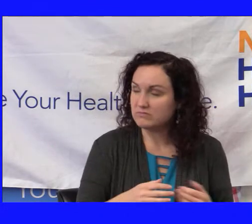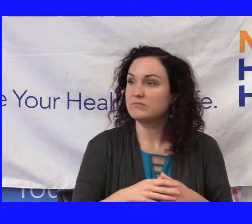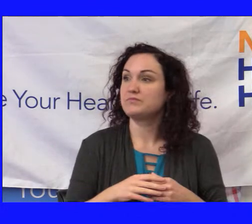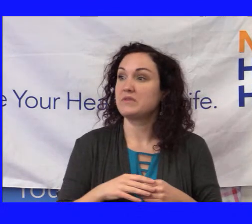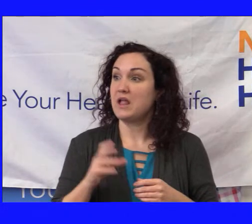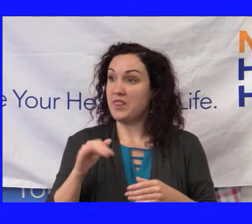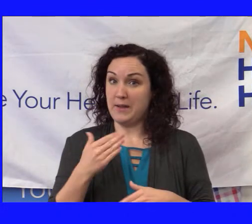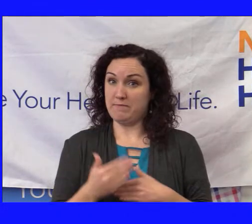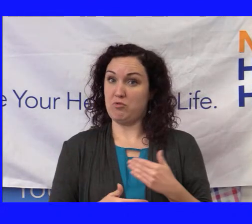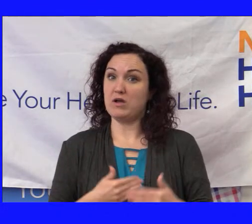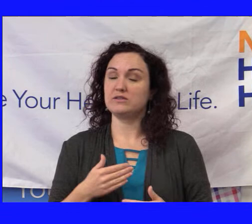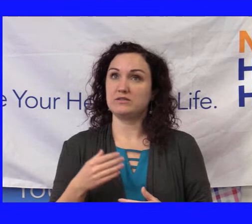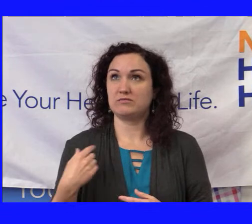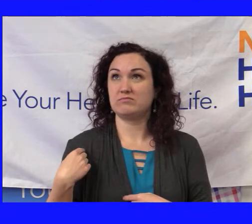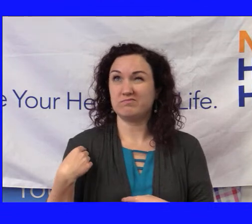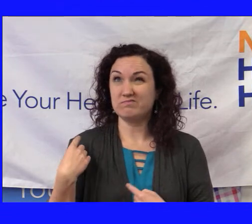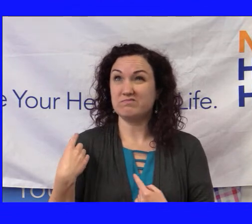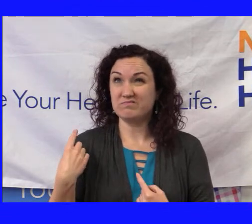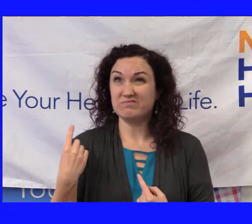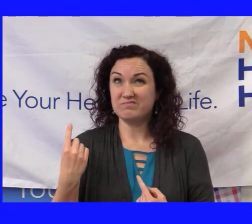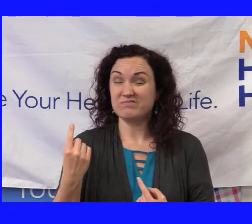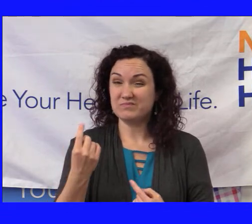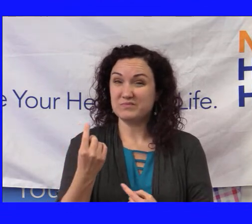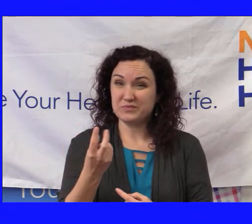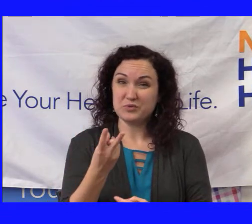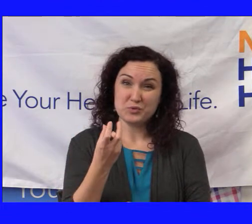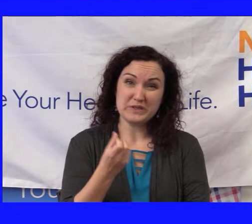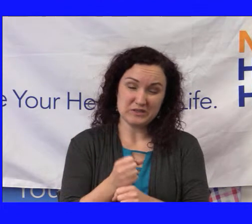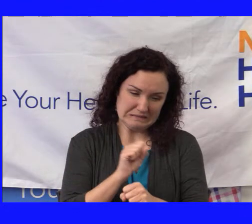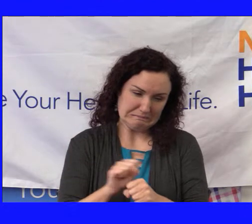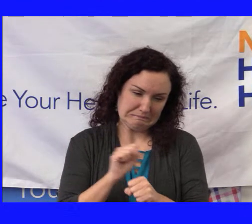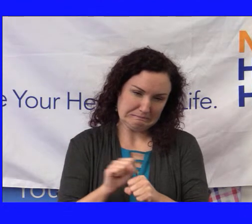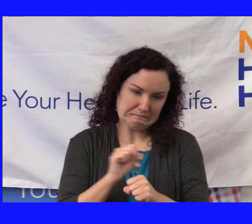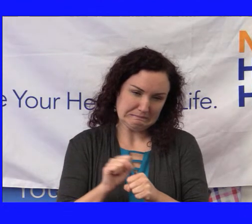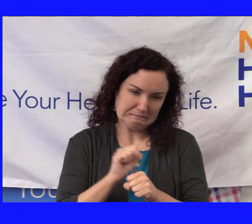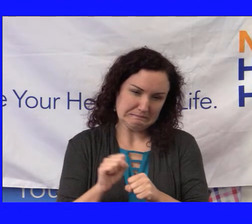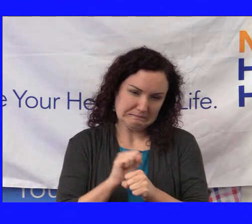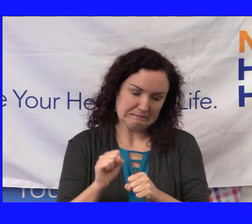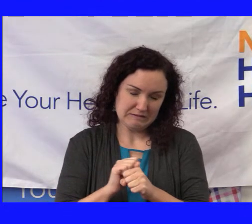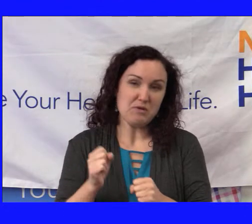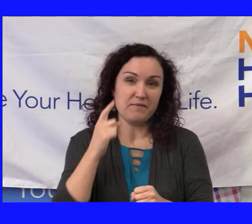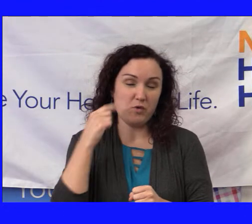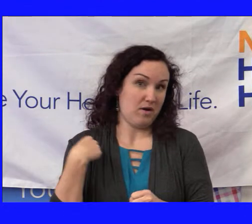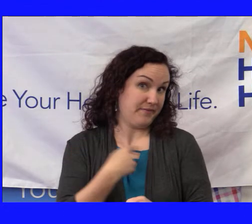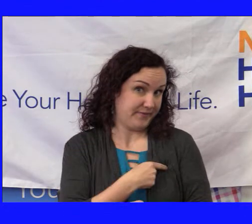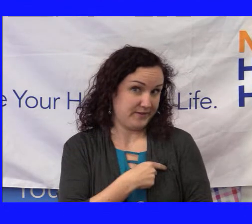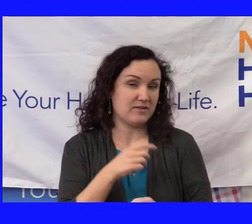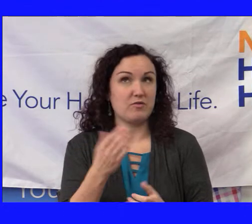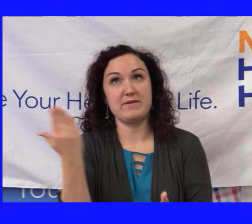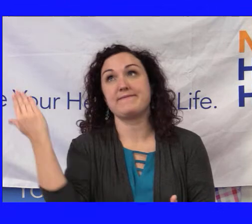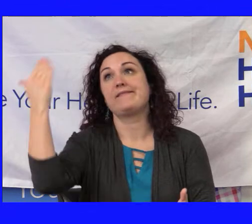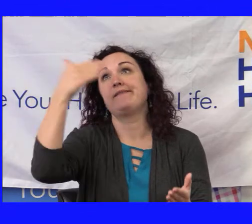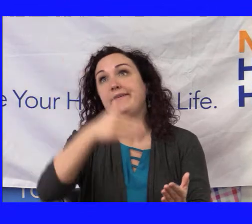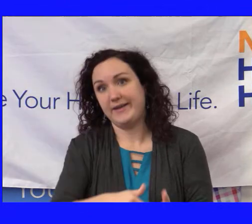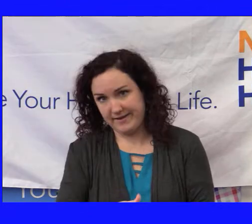that process has evolved over about a 2-year work effort on our part here, and that would all have to be